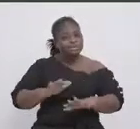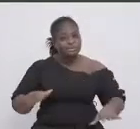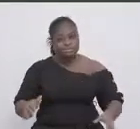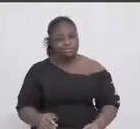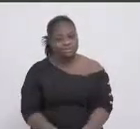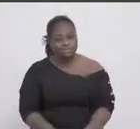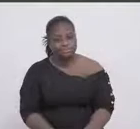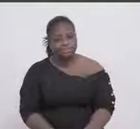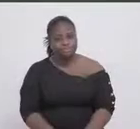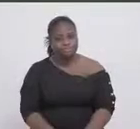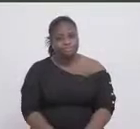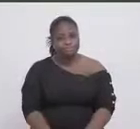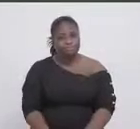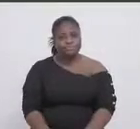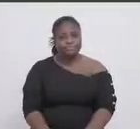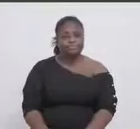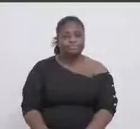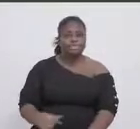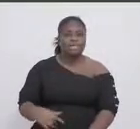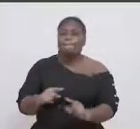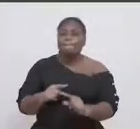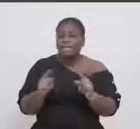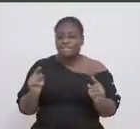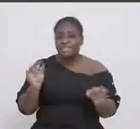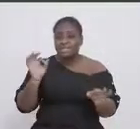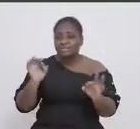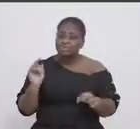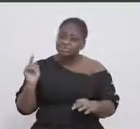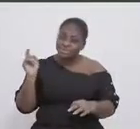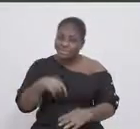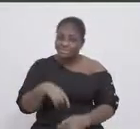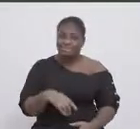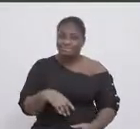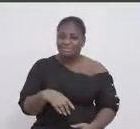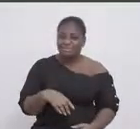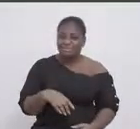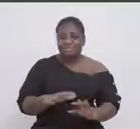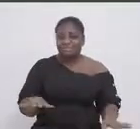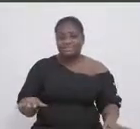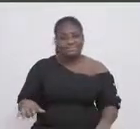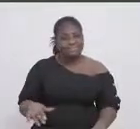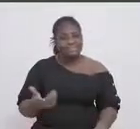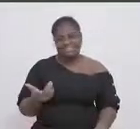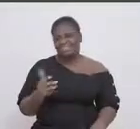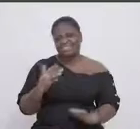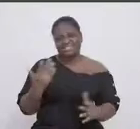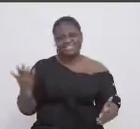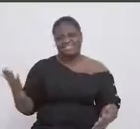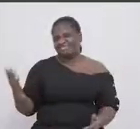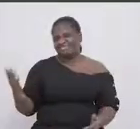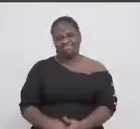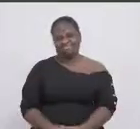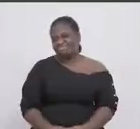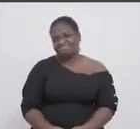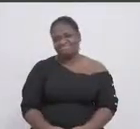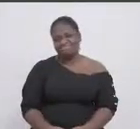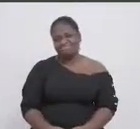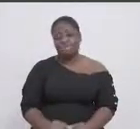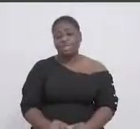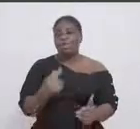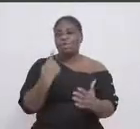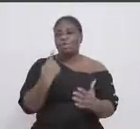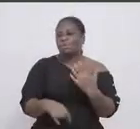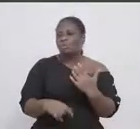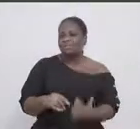focus on kids. So if you come to us, it's children's affair. And then, what